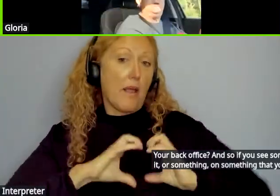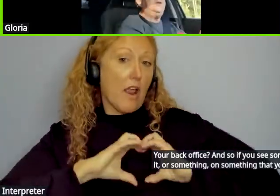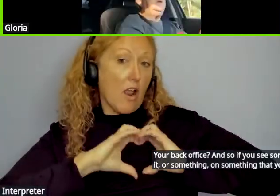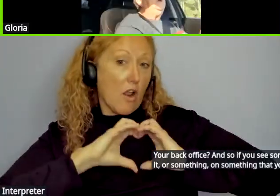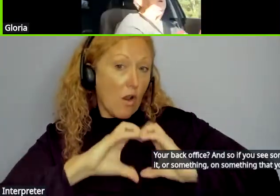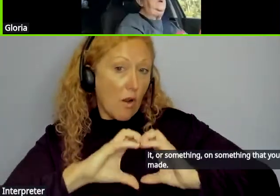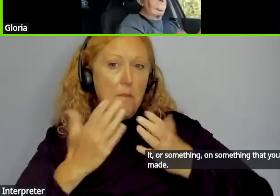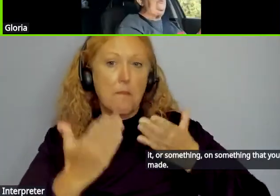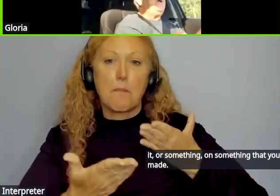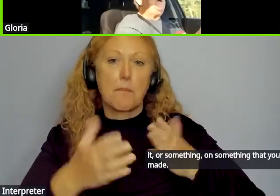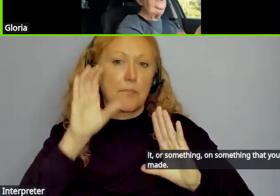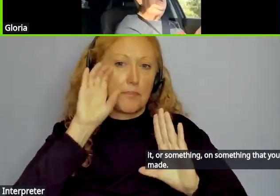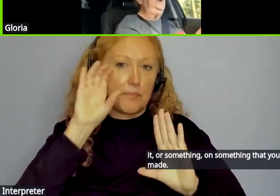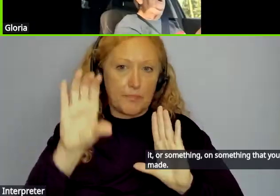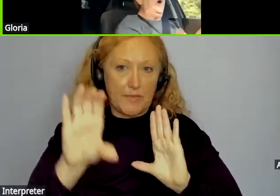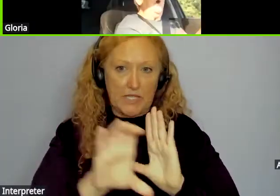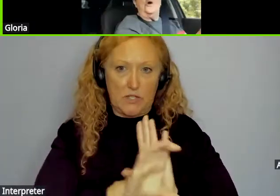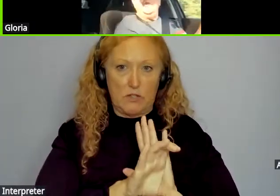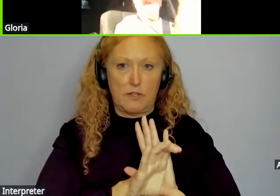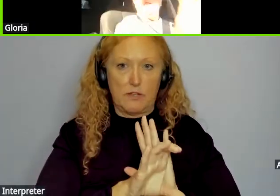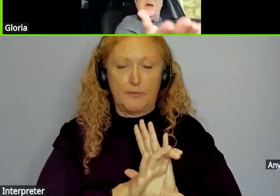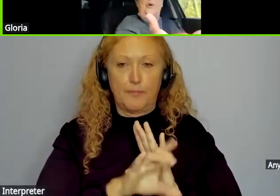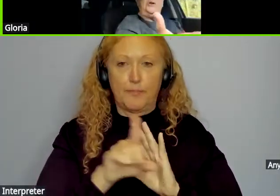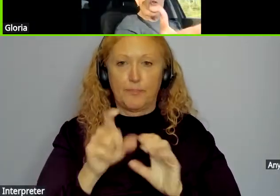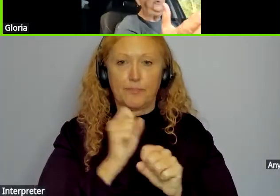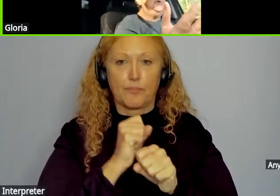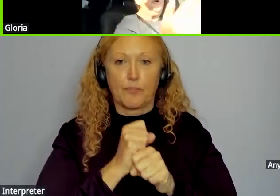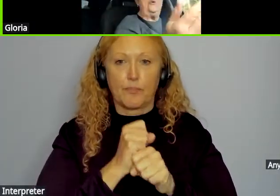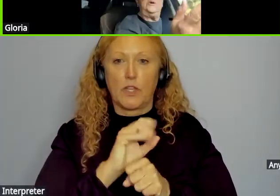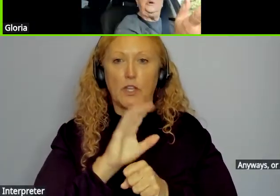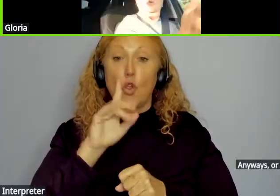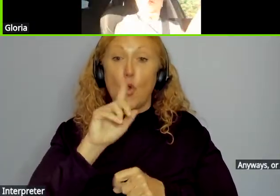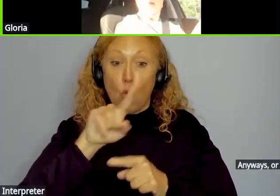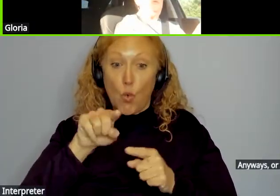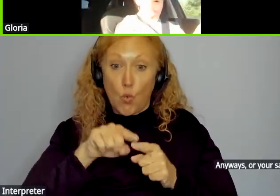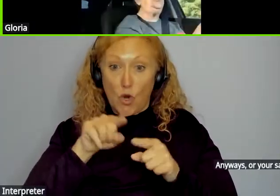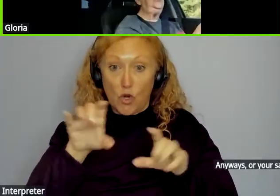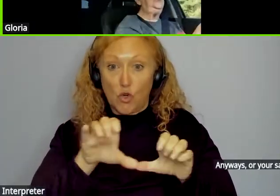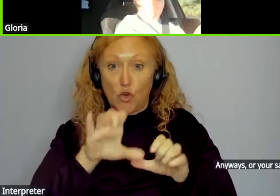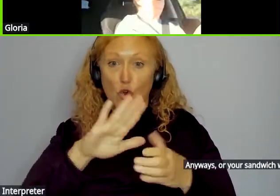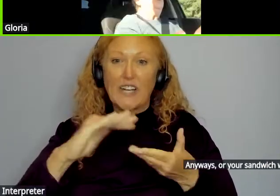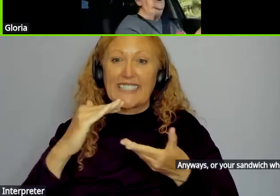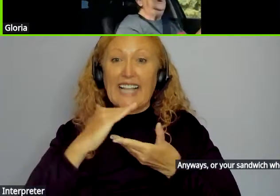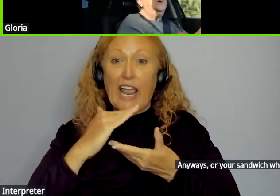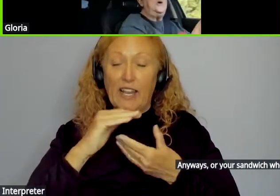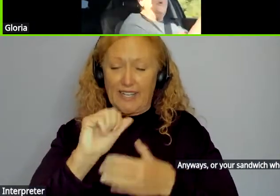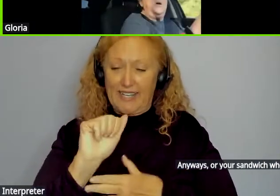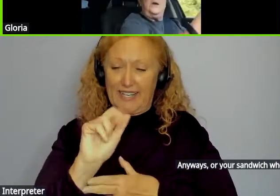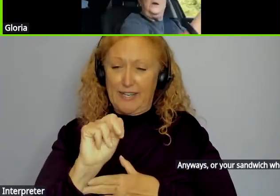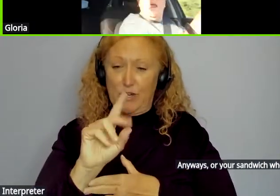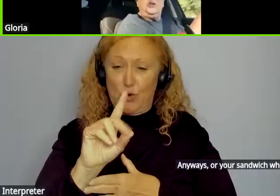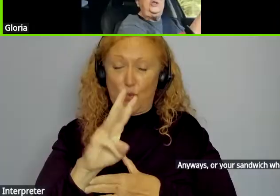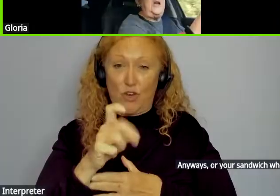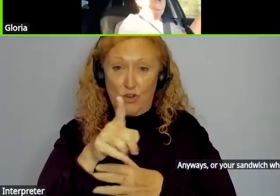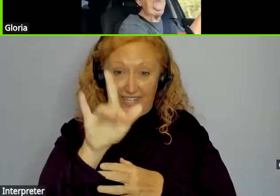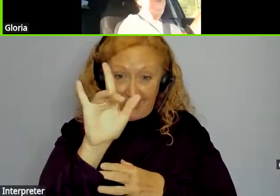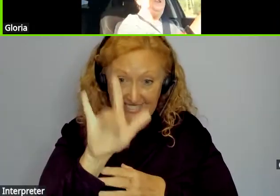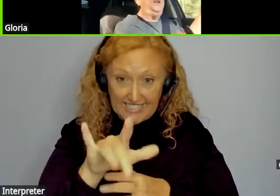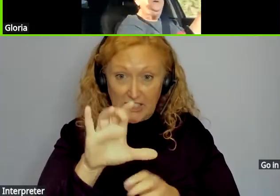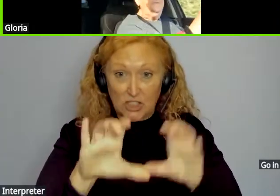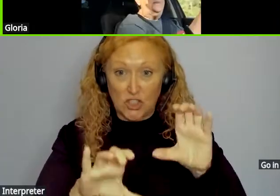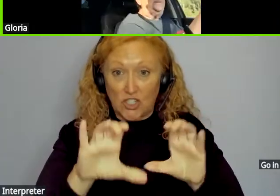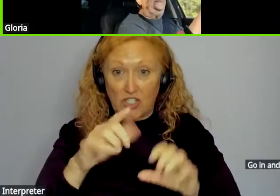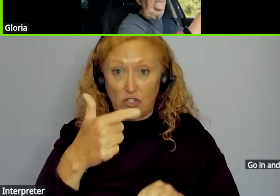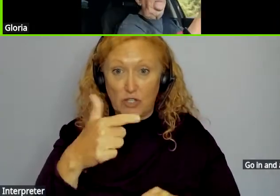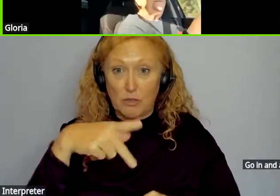made. Anyways, or your sandwich when you go and do your sandwich, go in and ask Chat